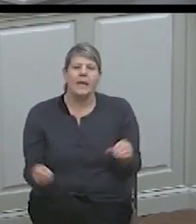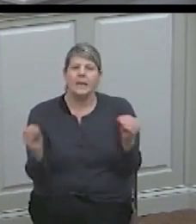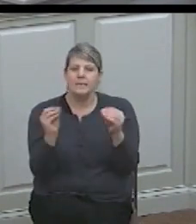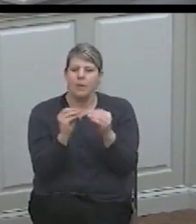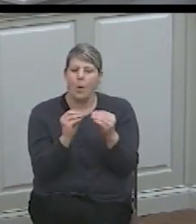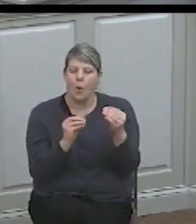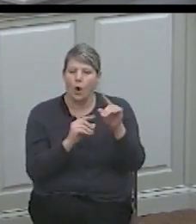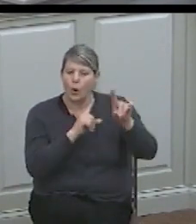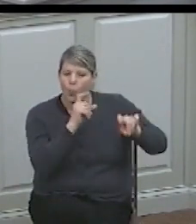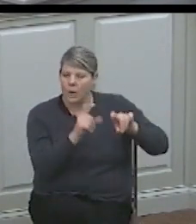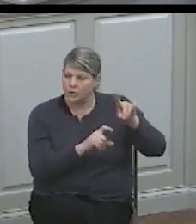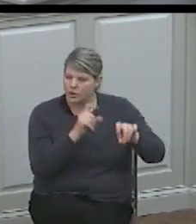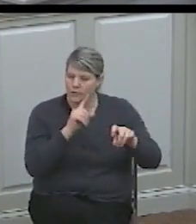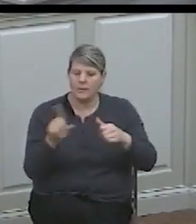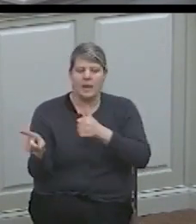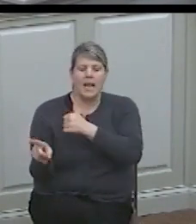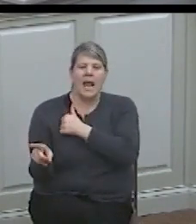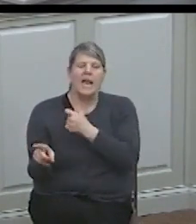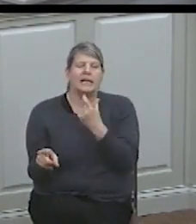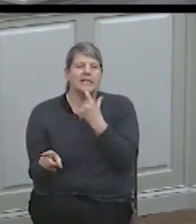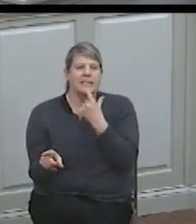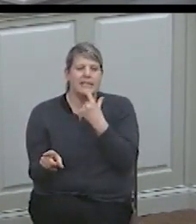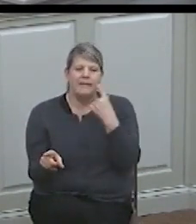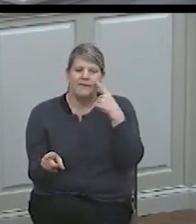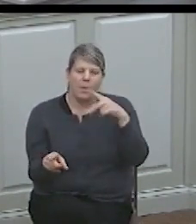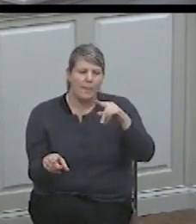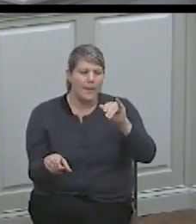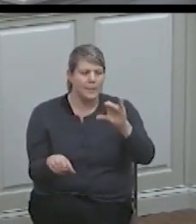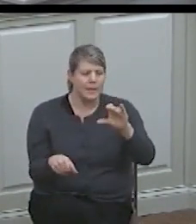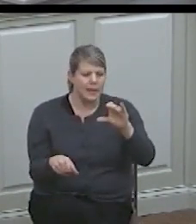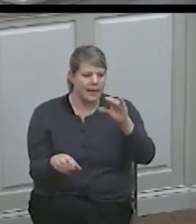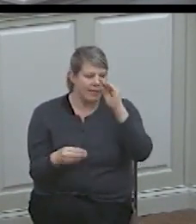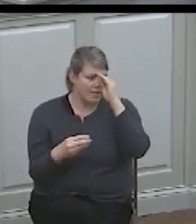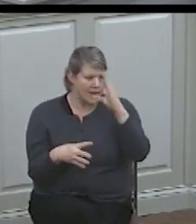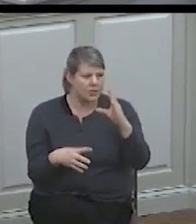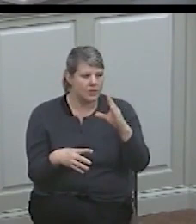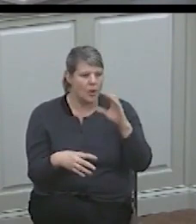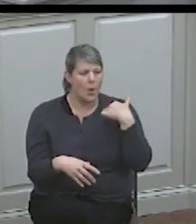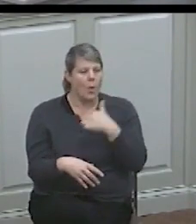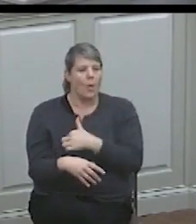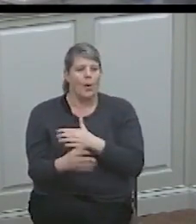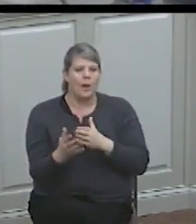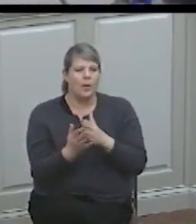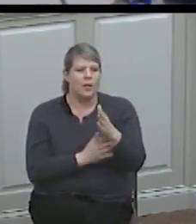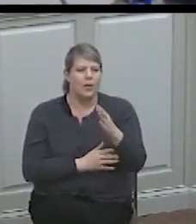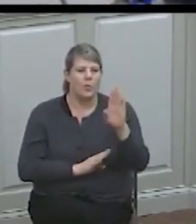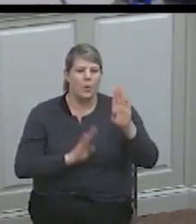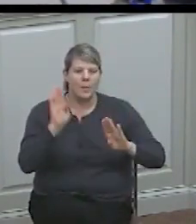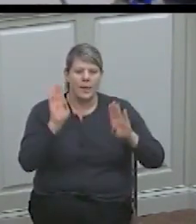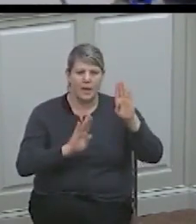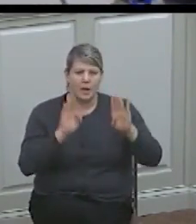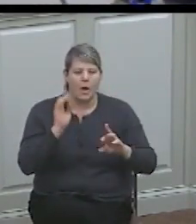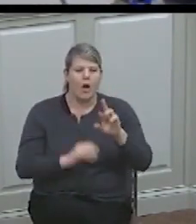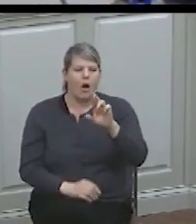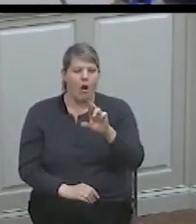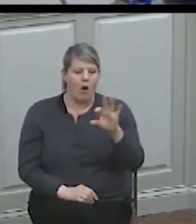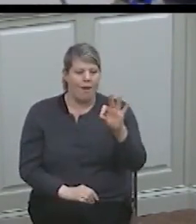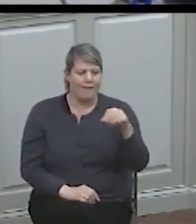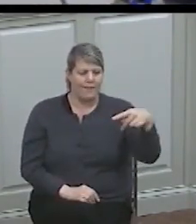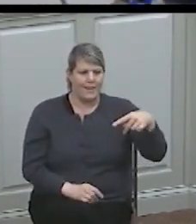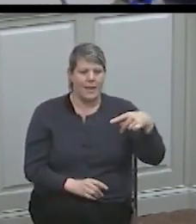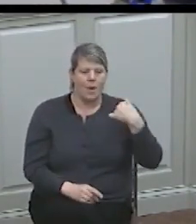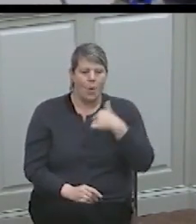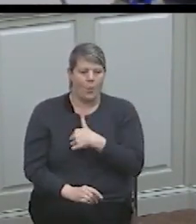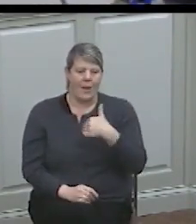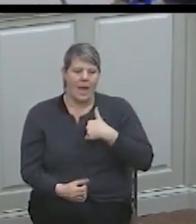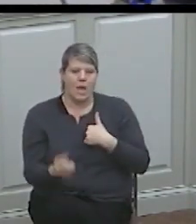Well, I guess we need this for the public information. This was a bid process. It was an RFP process. We had two respondents. We